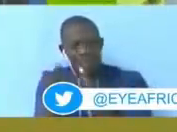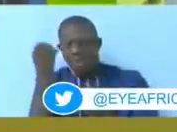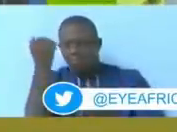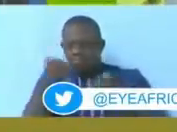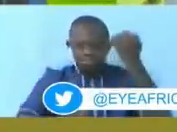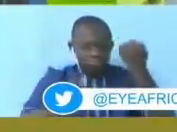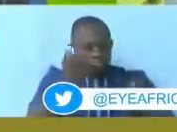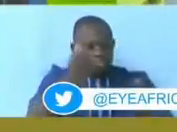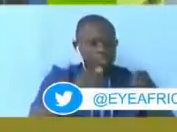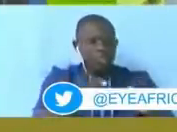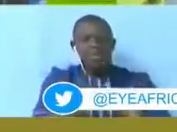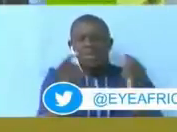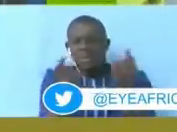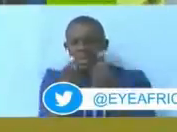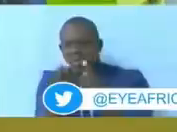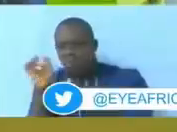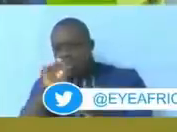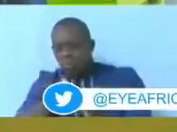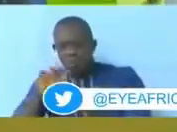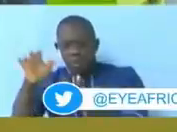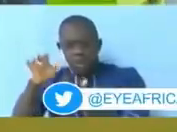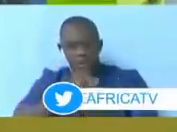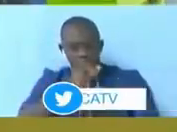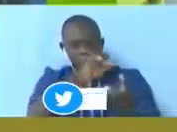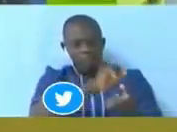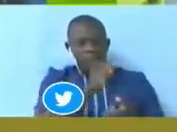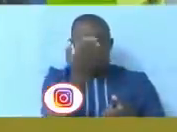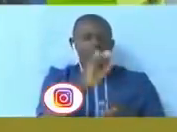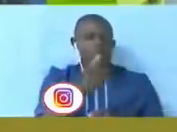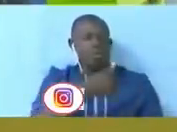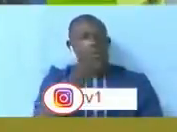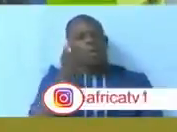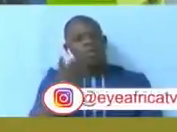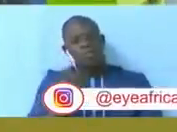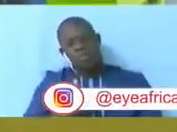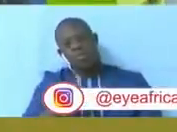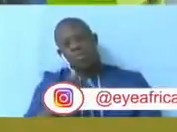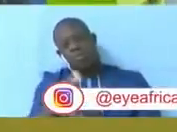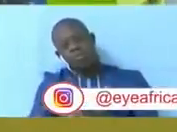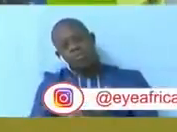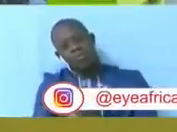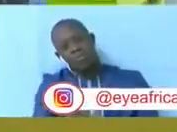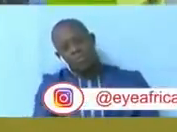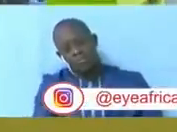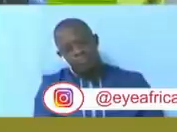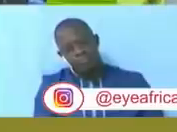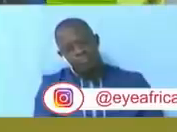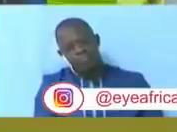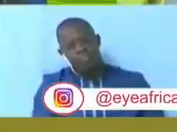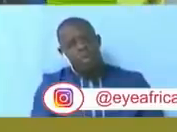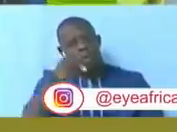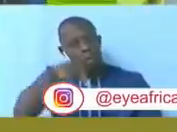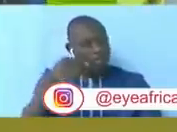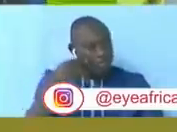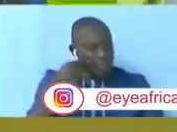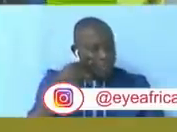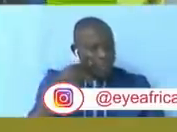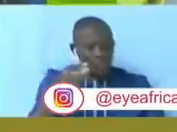movables, items they have lawfully seized from people, that they discharge everything.